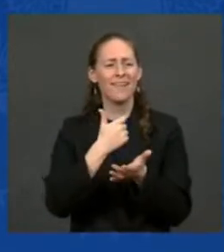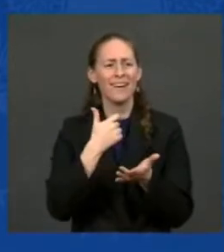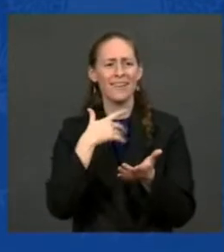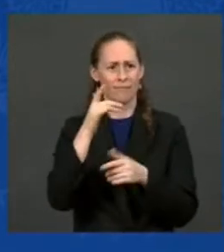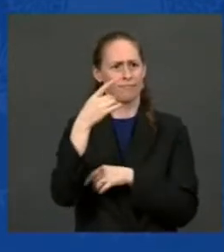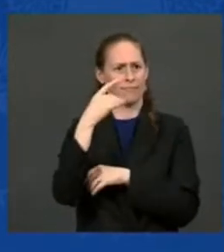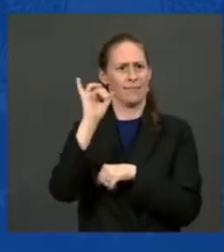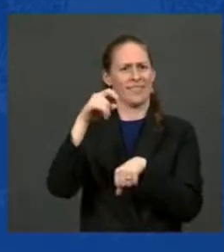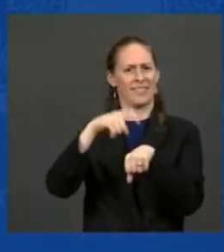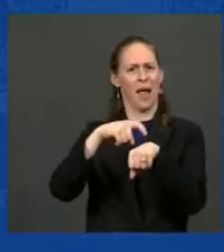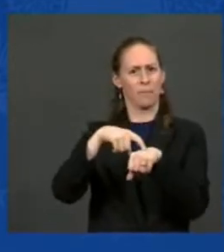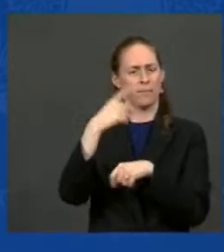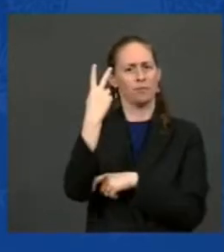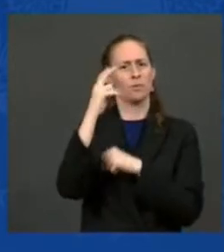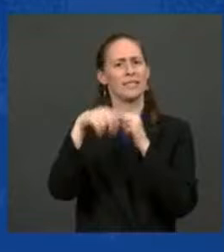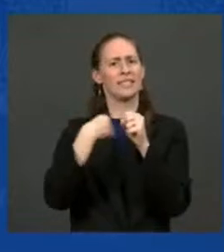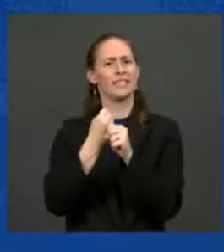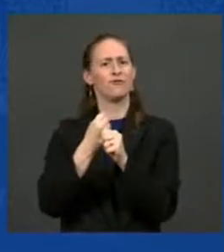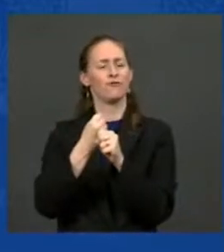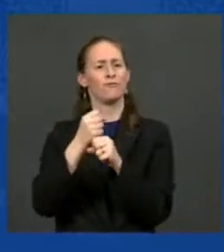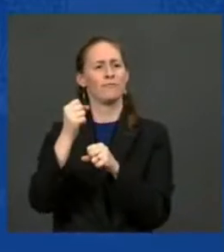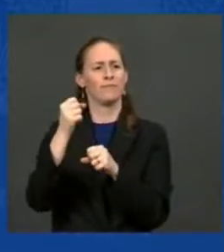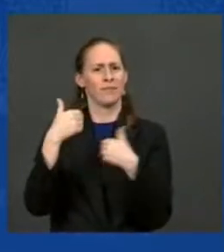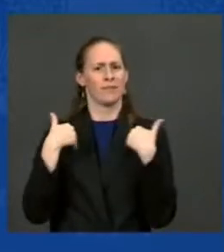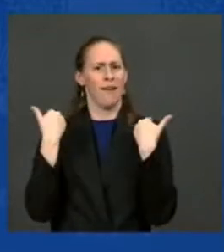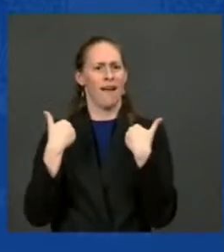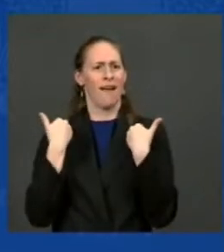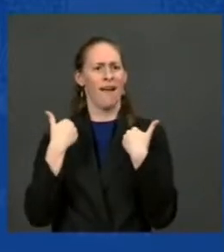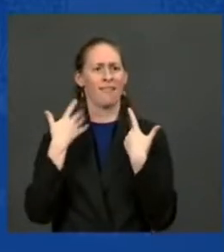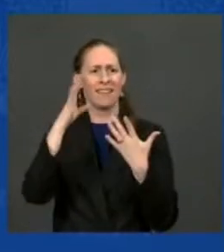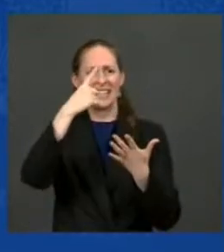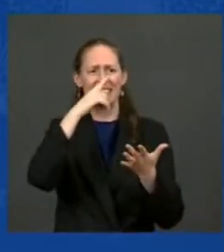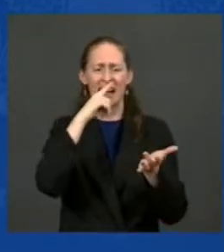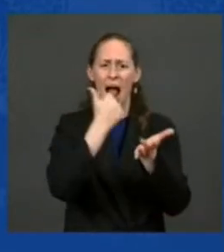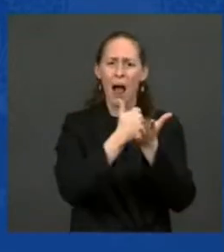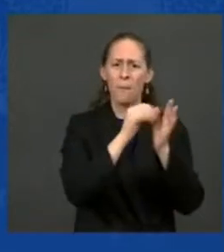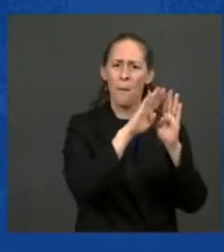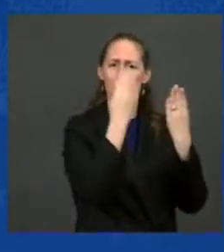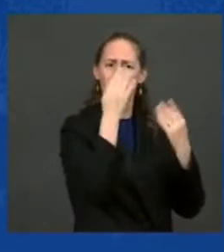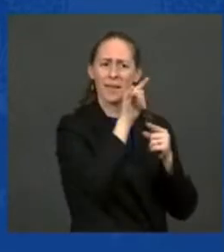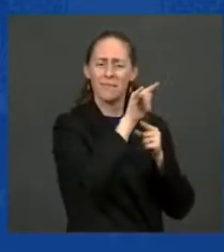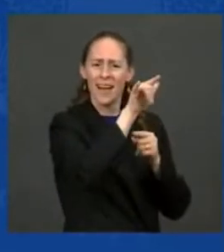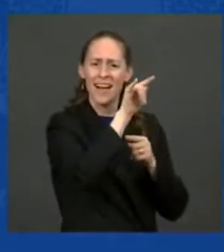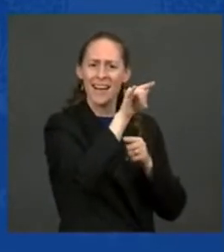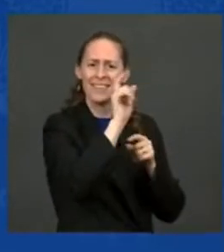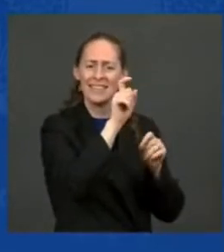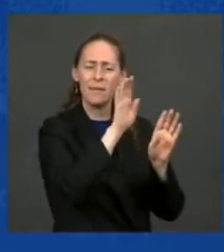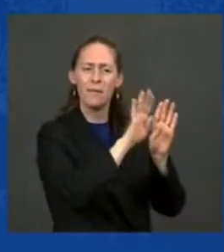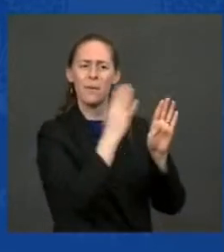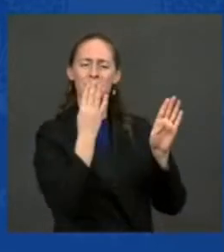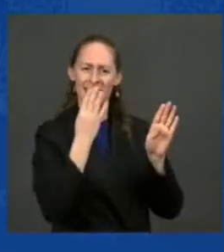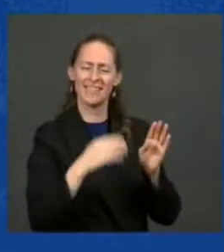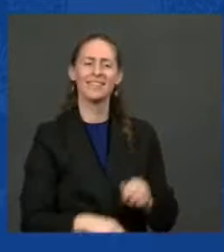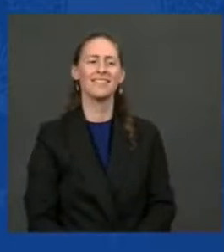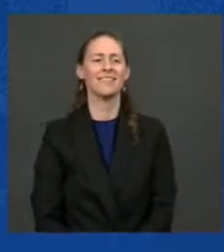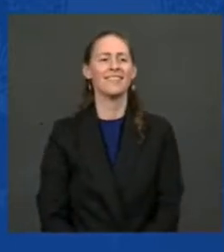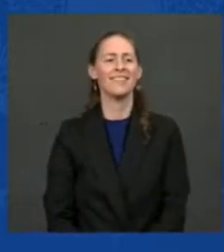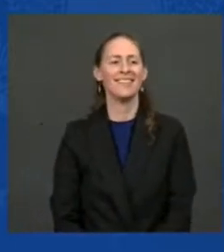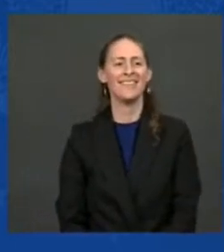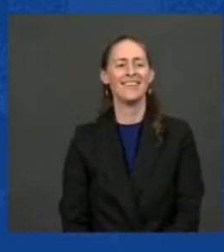on my Foreign Relations Committee. I was chairman. I said, can you get the airport open for us? I used to kid